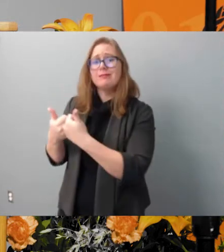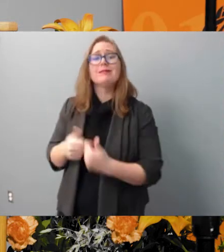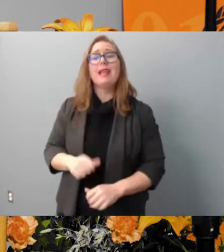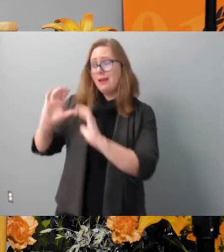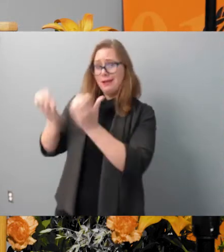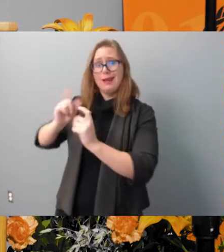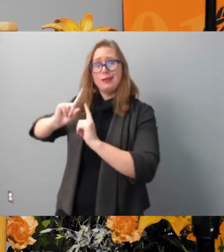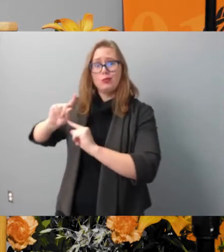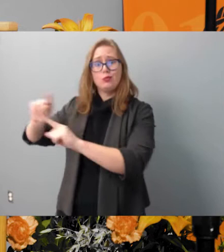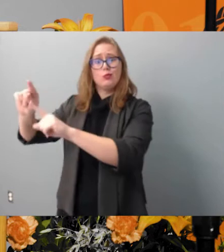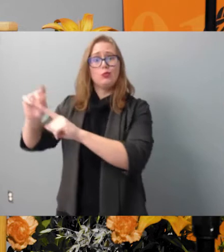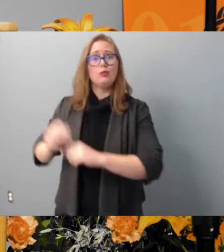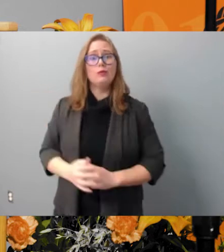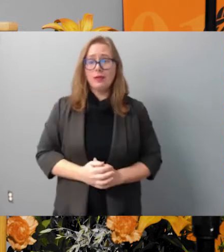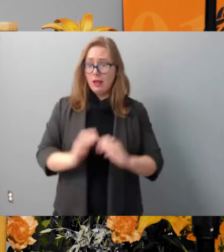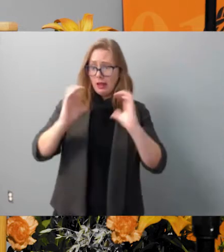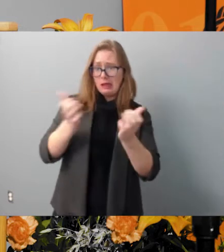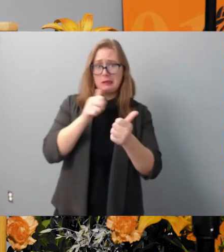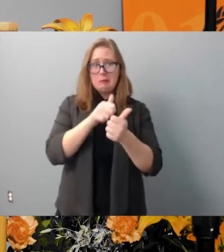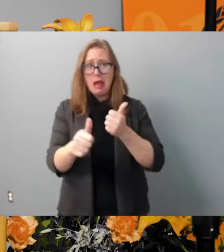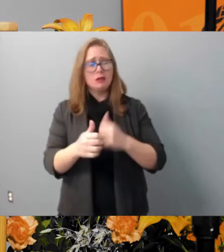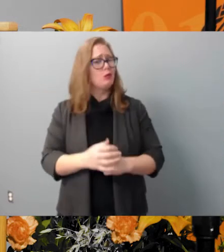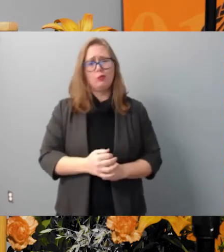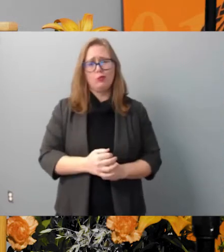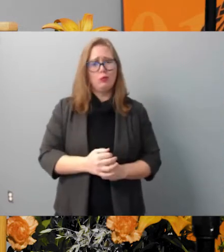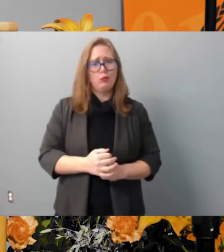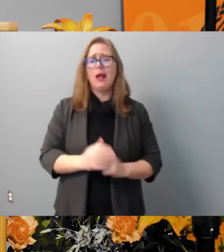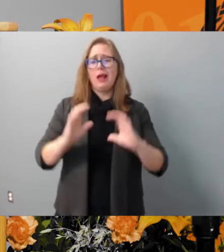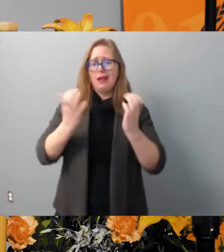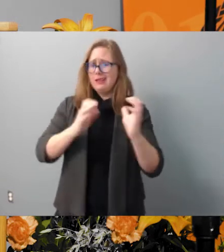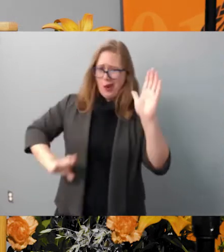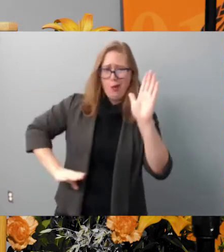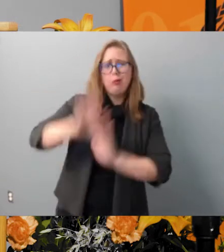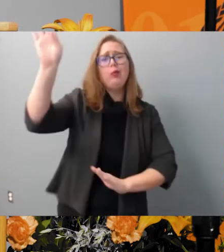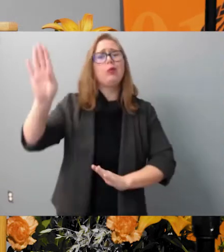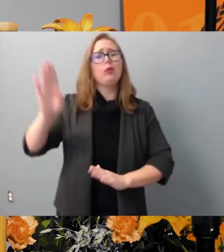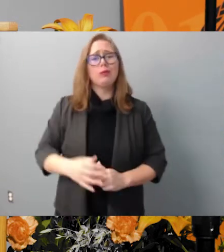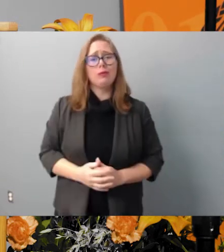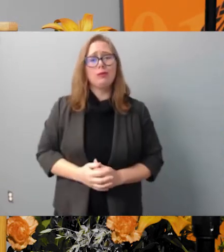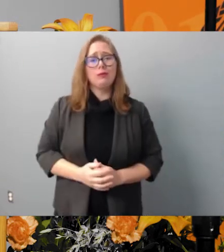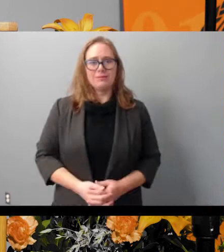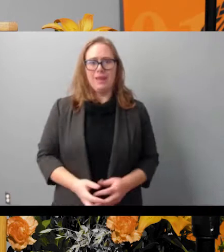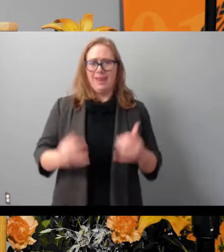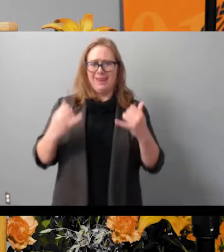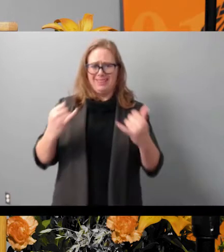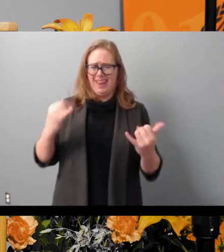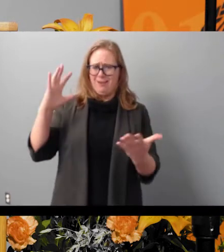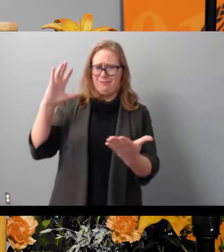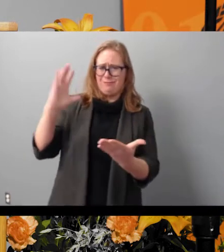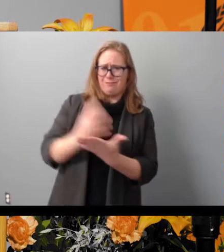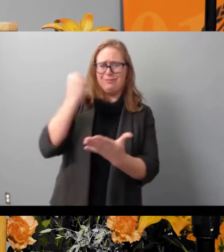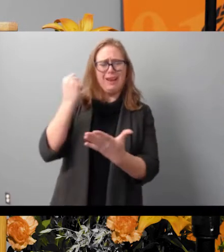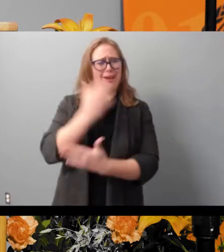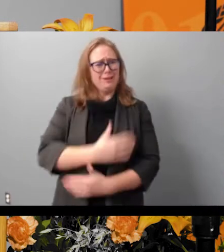raise, and with job obligations. Yet you have still succeeded in your academic endeavors. So